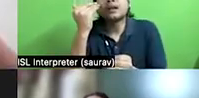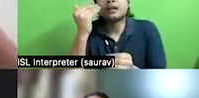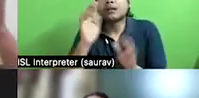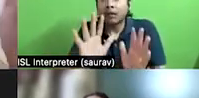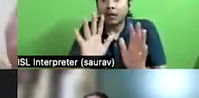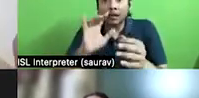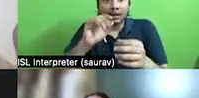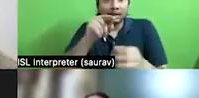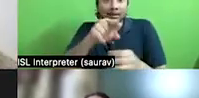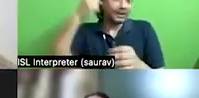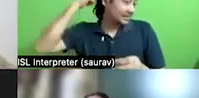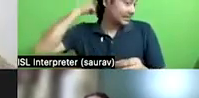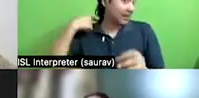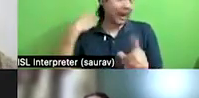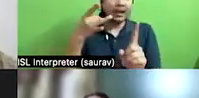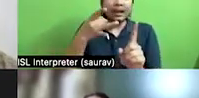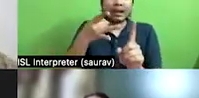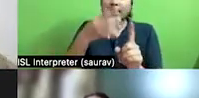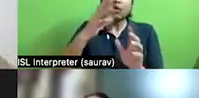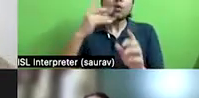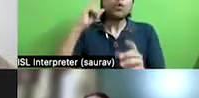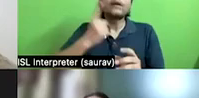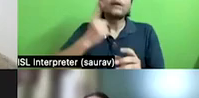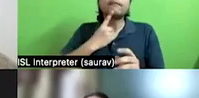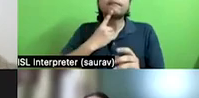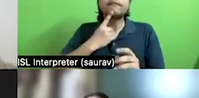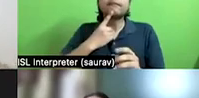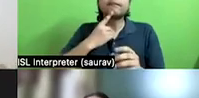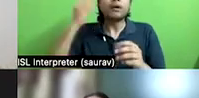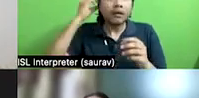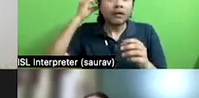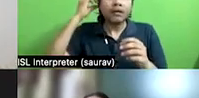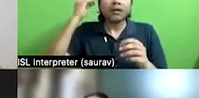injury. You think of deaf, invisible, disability, blind,